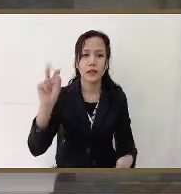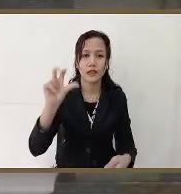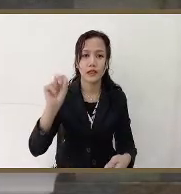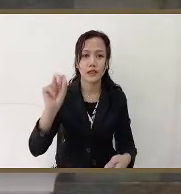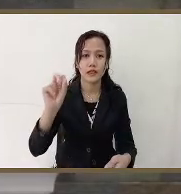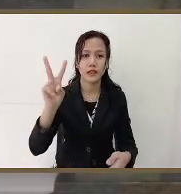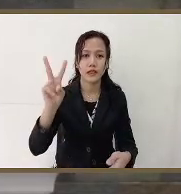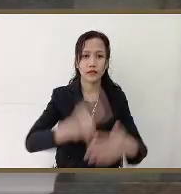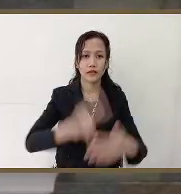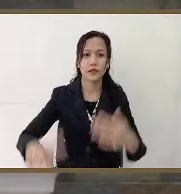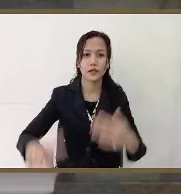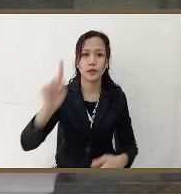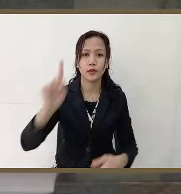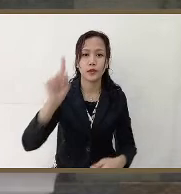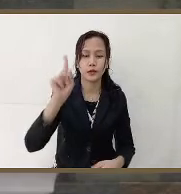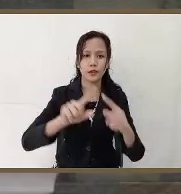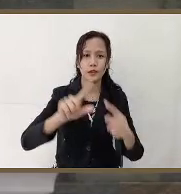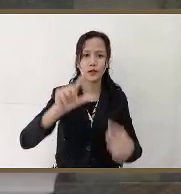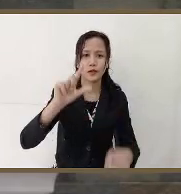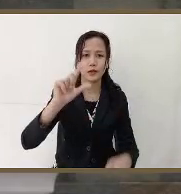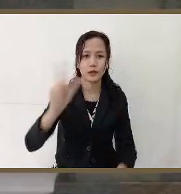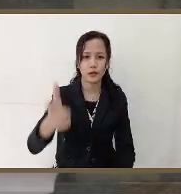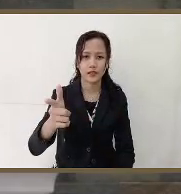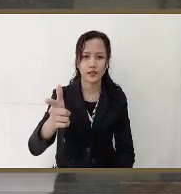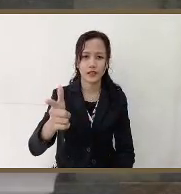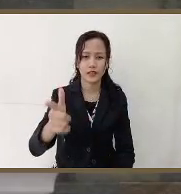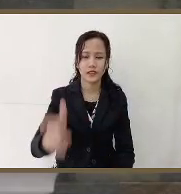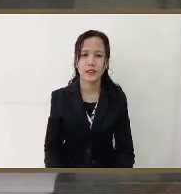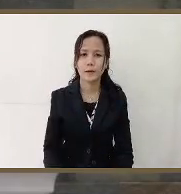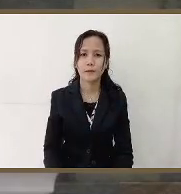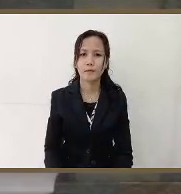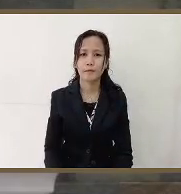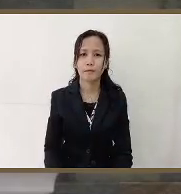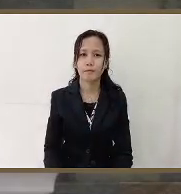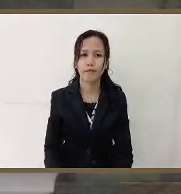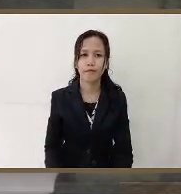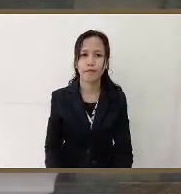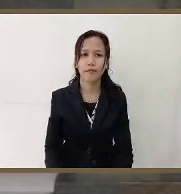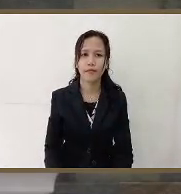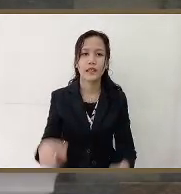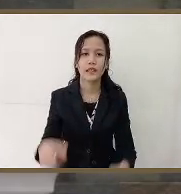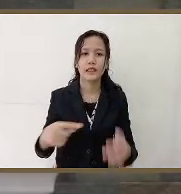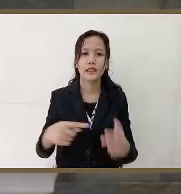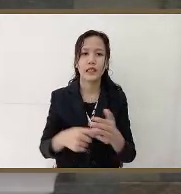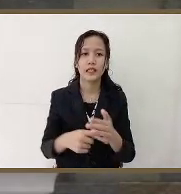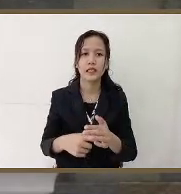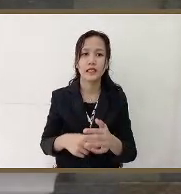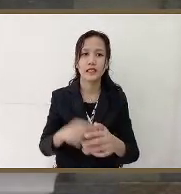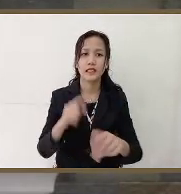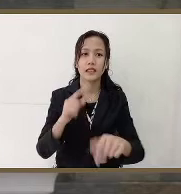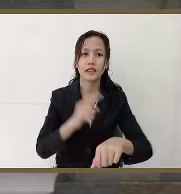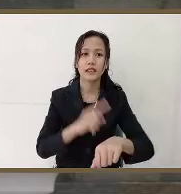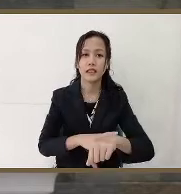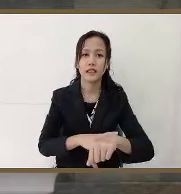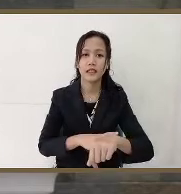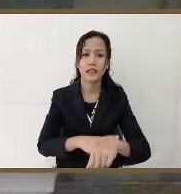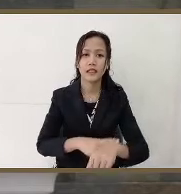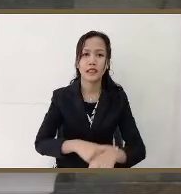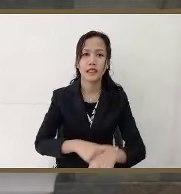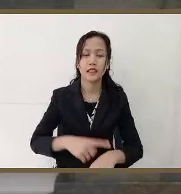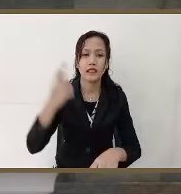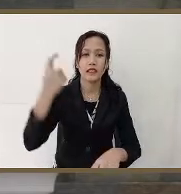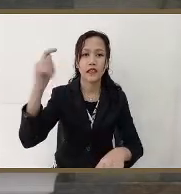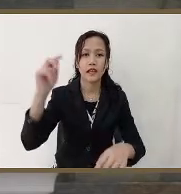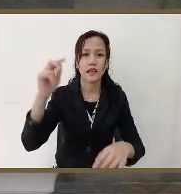number 20. Ito na tayo. By the way, itong middle period na ito. The second part of the